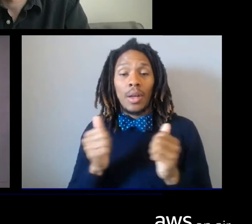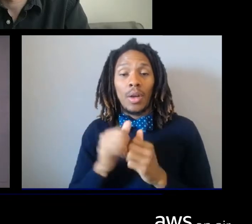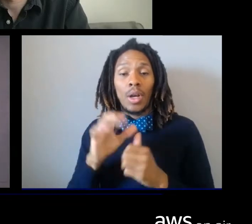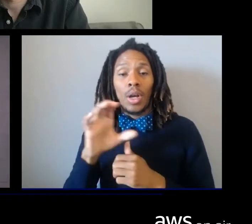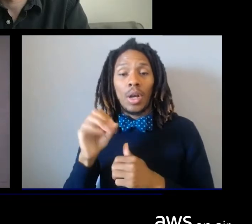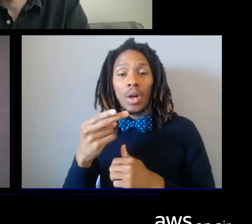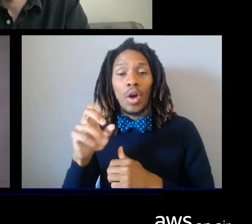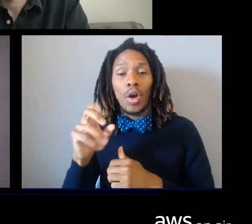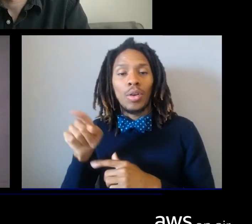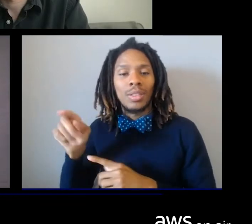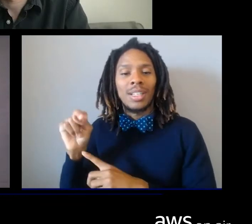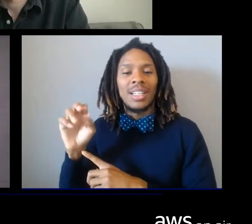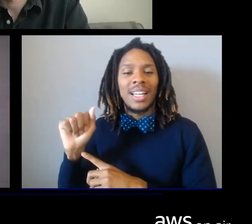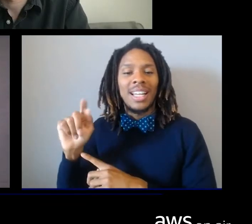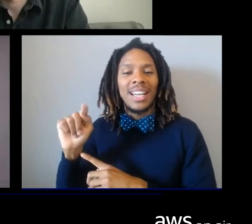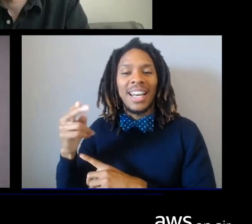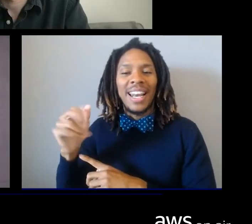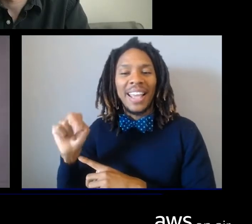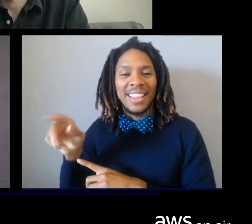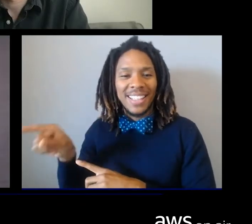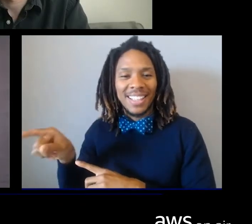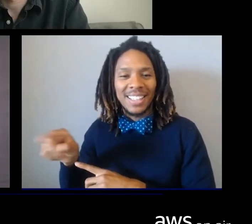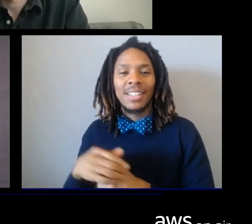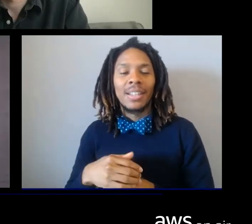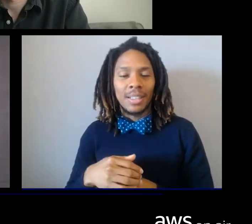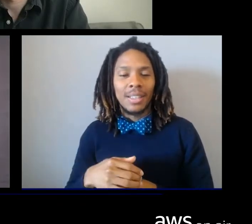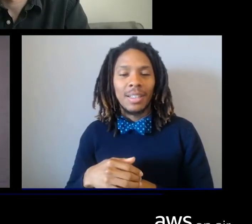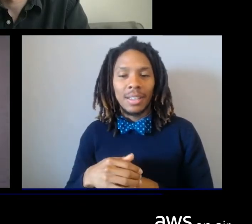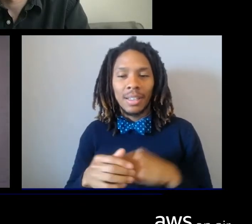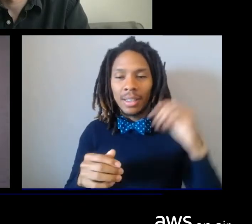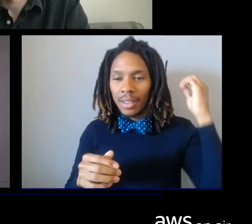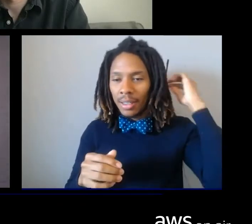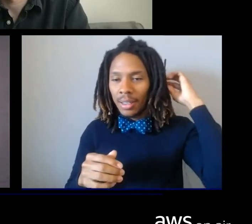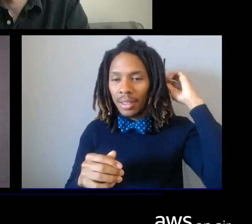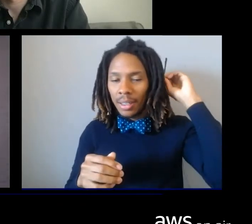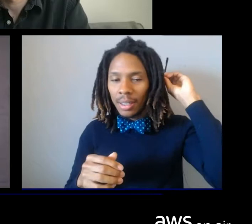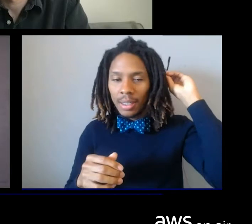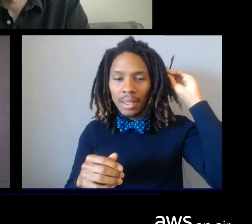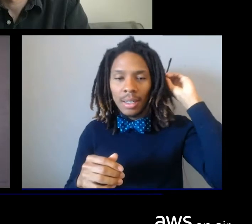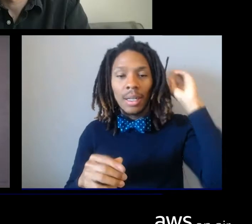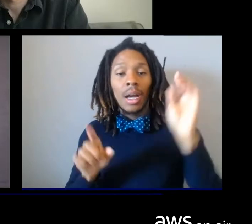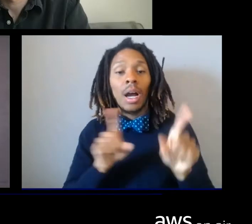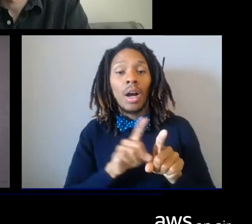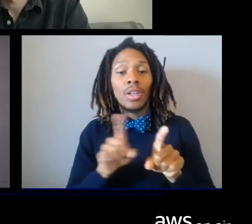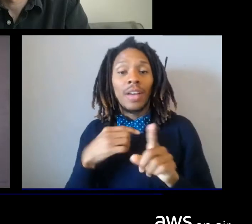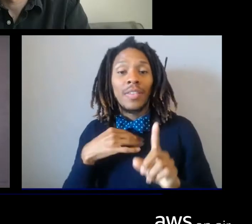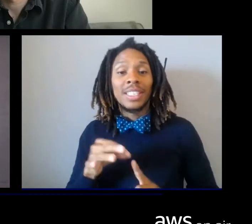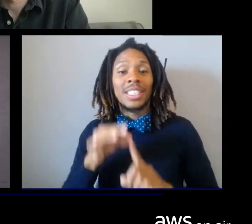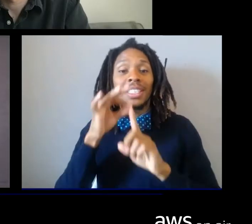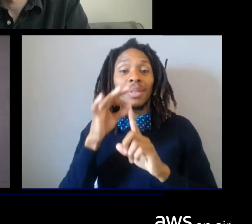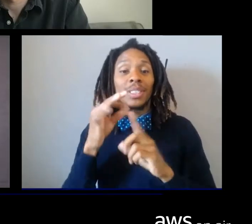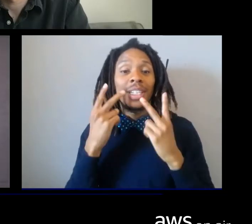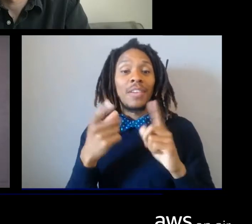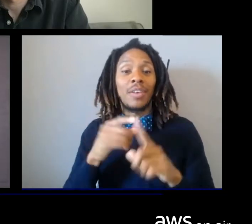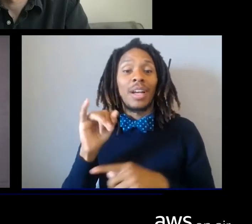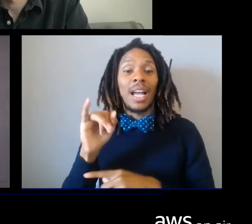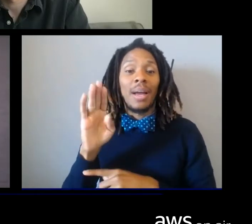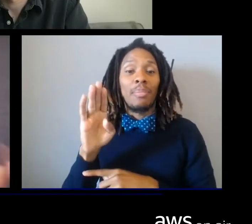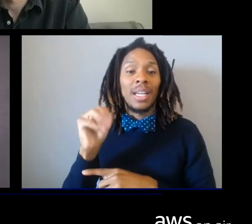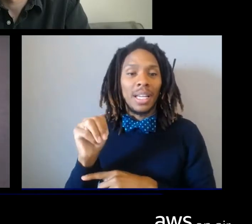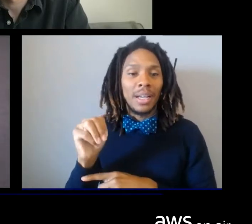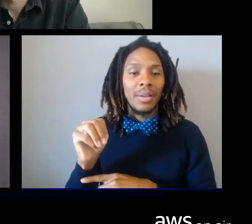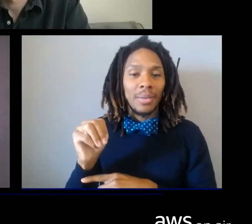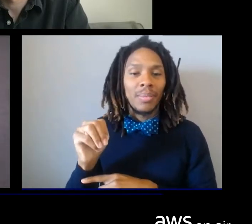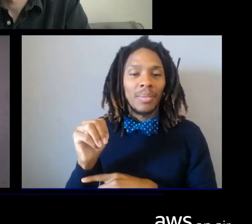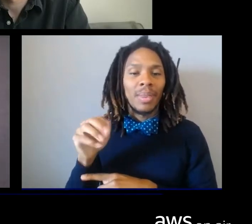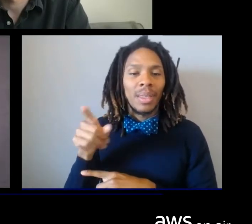Nathan. Um, and also, we have a special guest from IBM Qiskit. This is